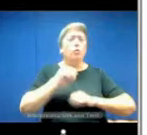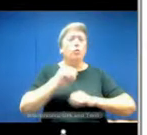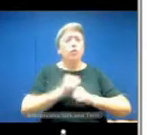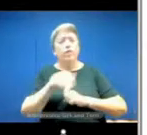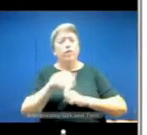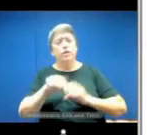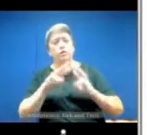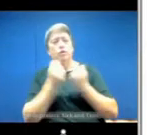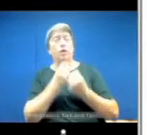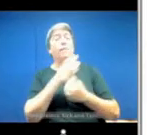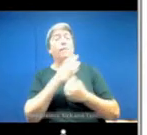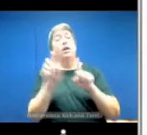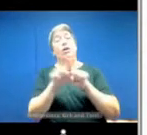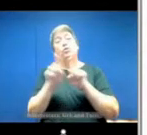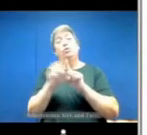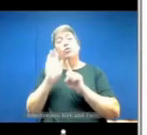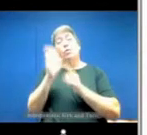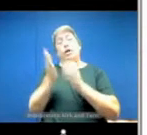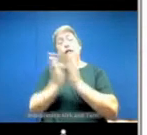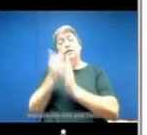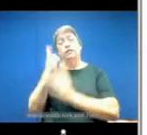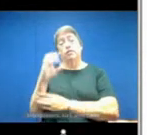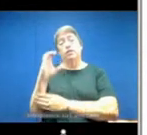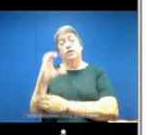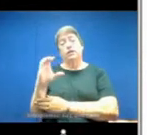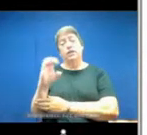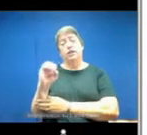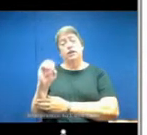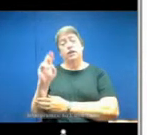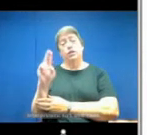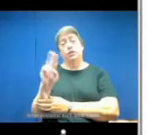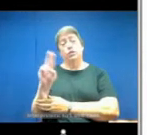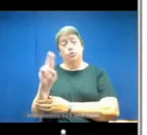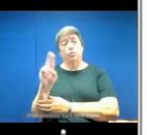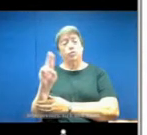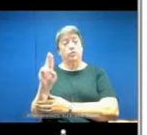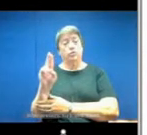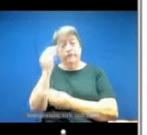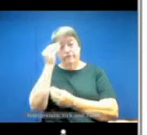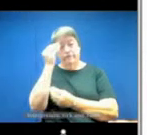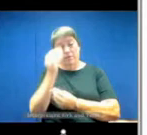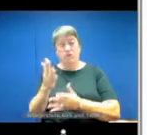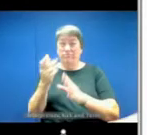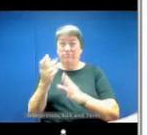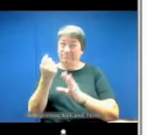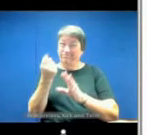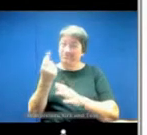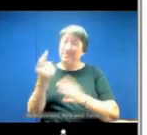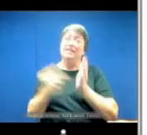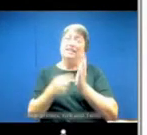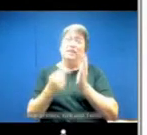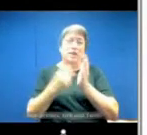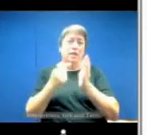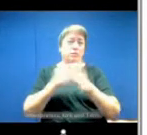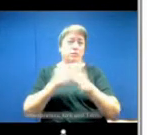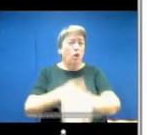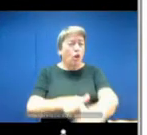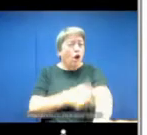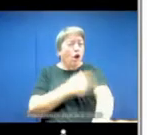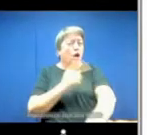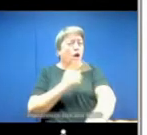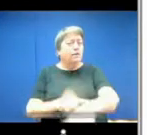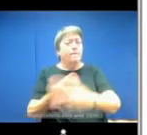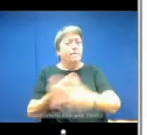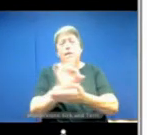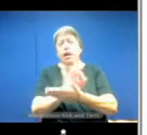time. It can take up to 8 weeks for these kinds of events for the CEUs to be posted to your transcript,